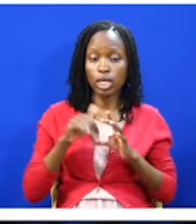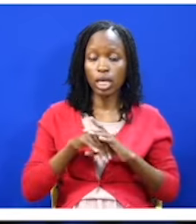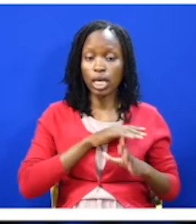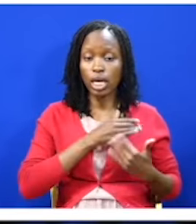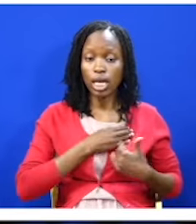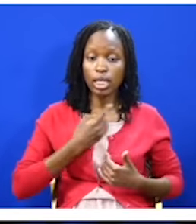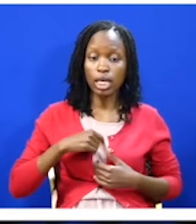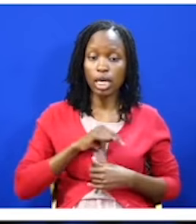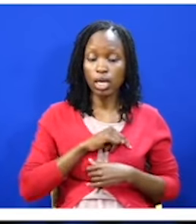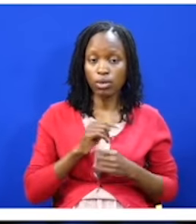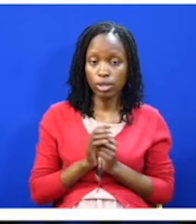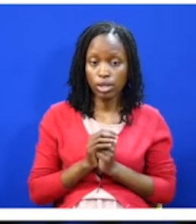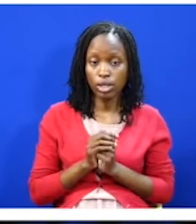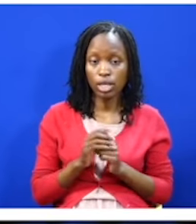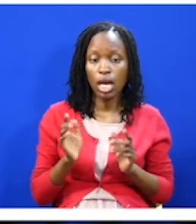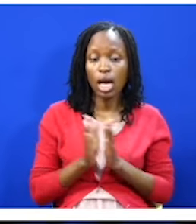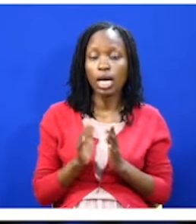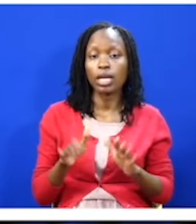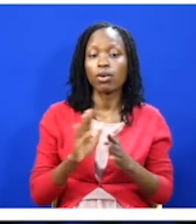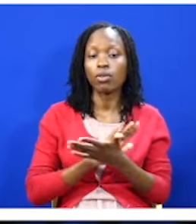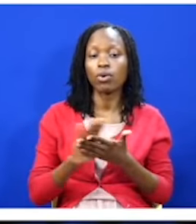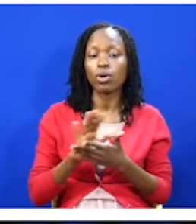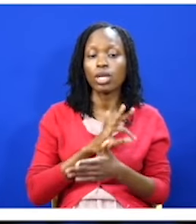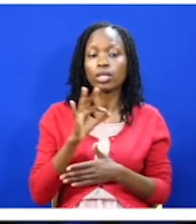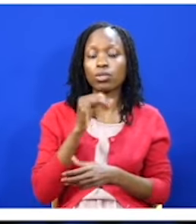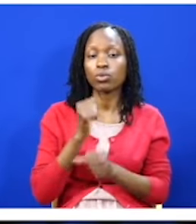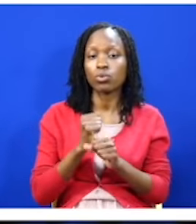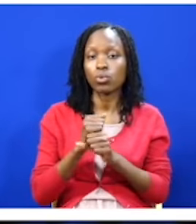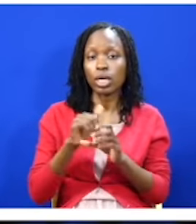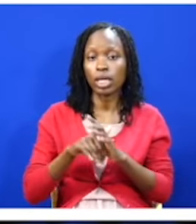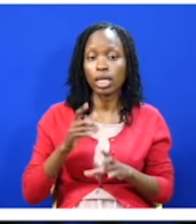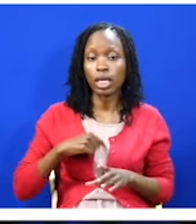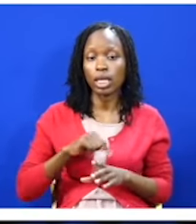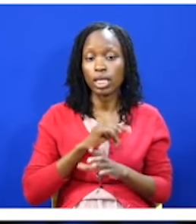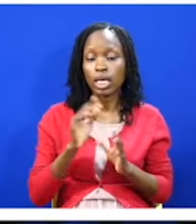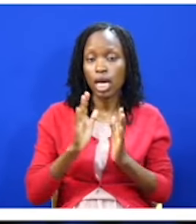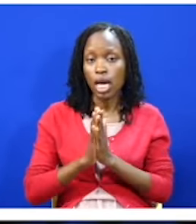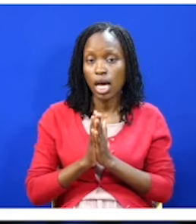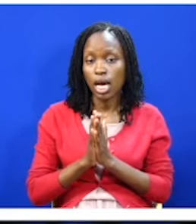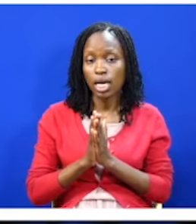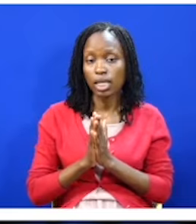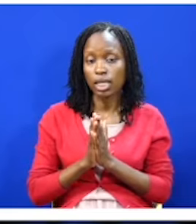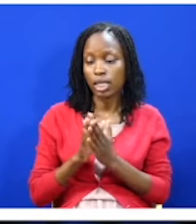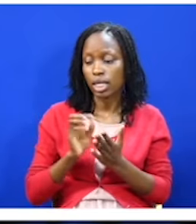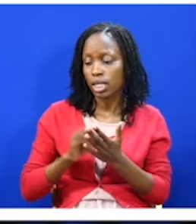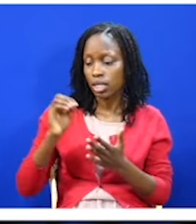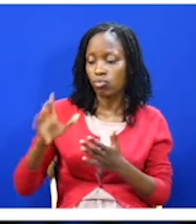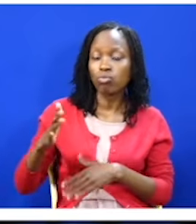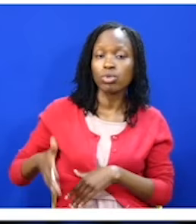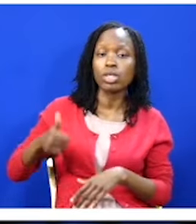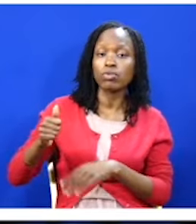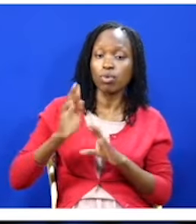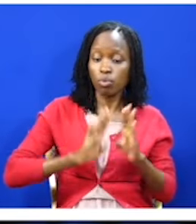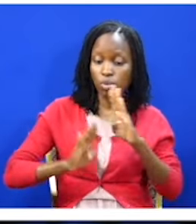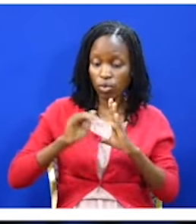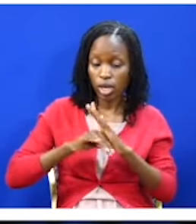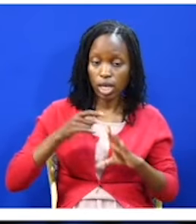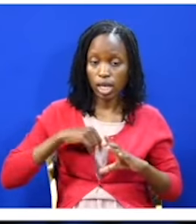hearts as our Savior first and allow the Holy Spirit to work in us to really deal with those unselfish behaviors in our